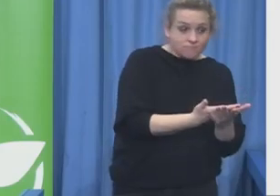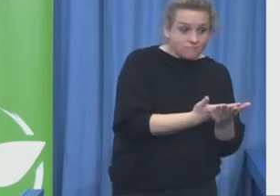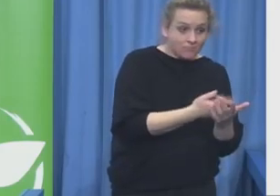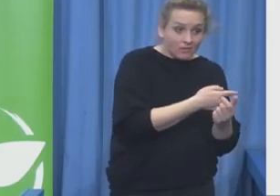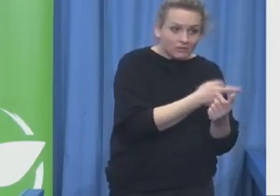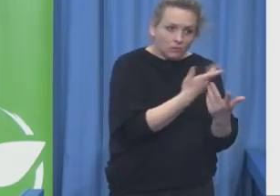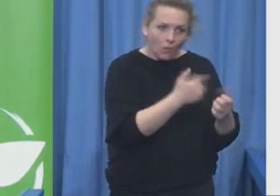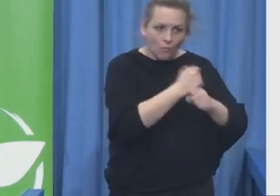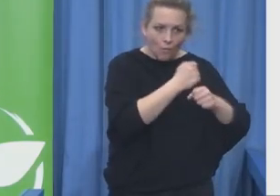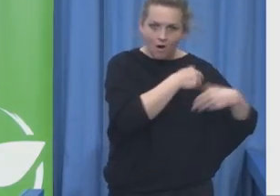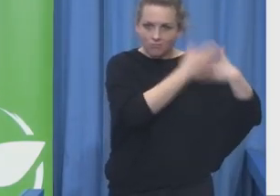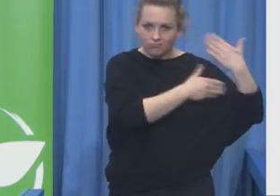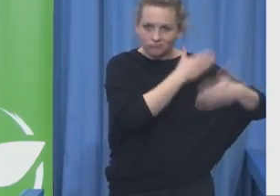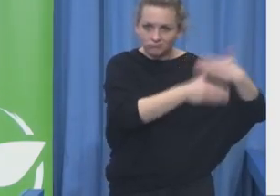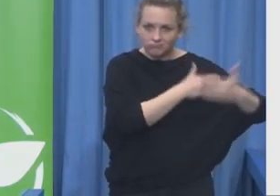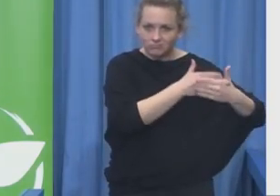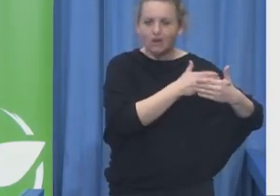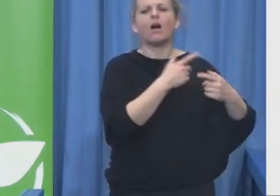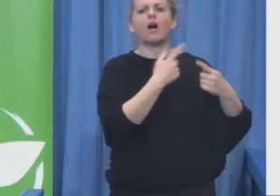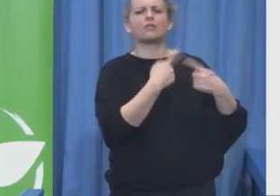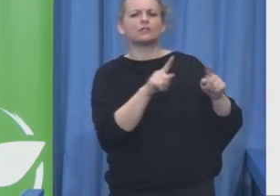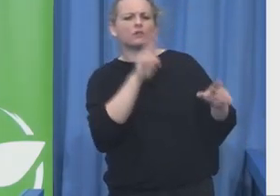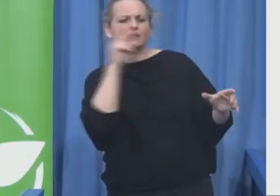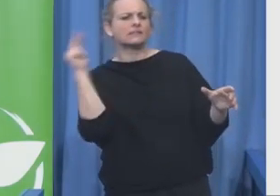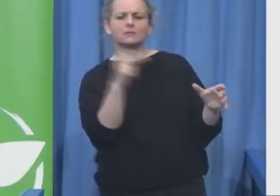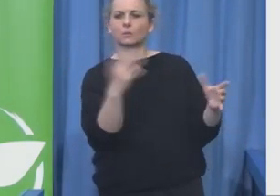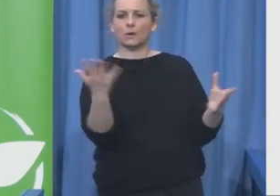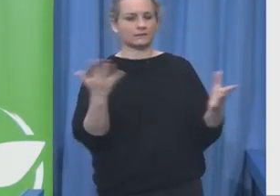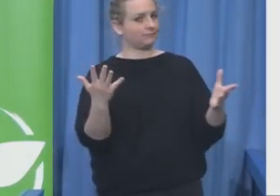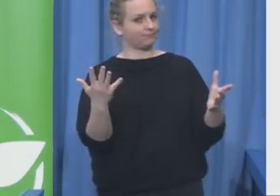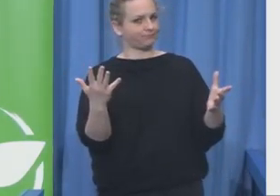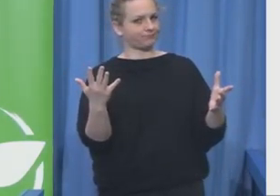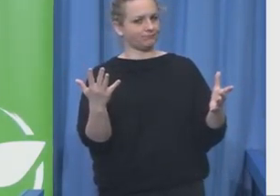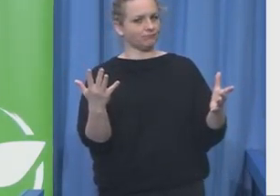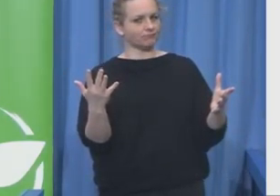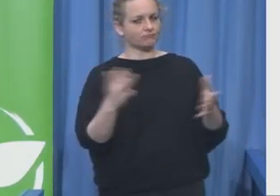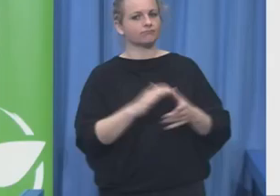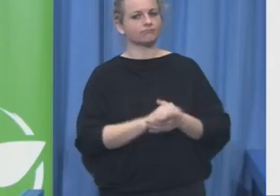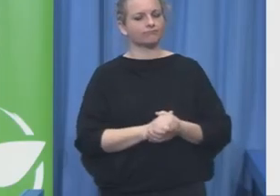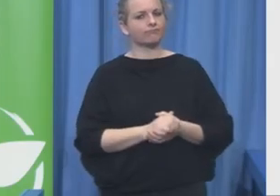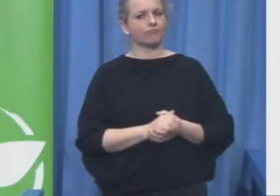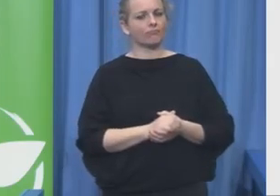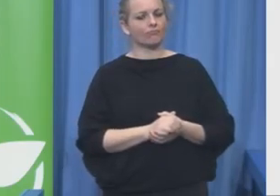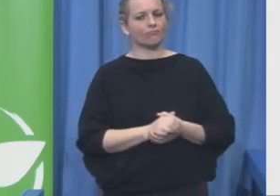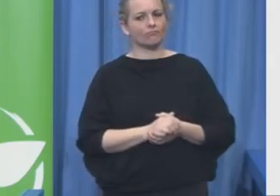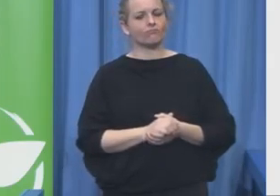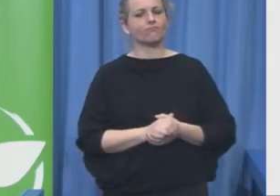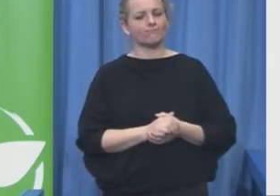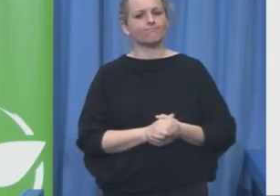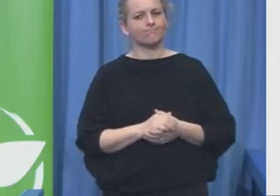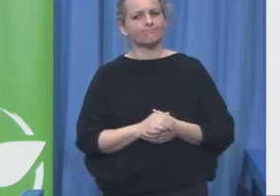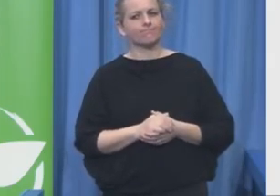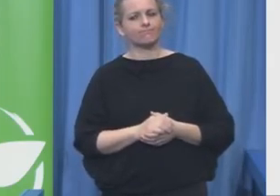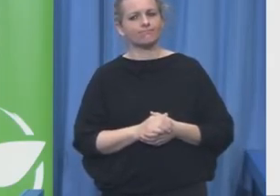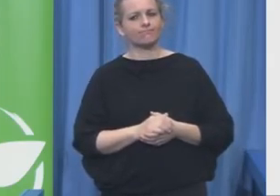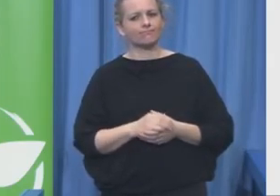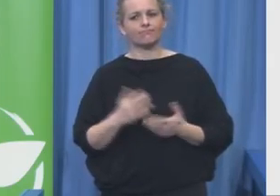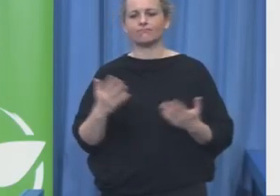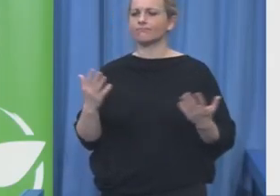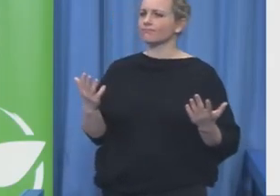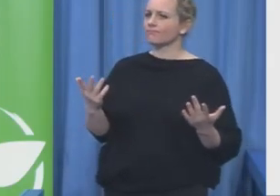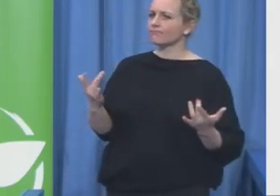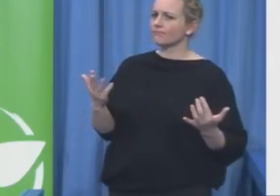we also support the services to be more inclusive. So as I was talking before, vocational training